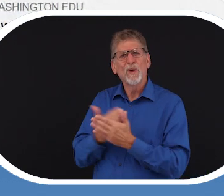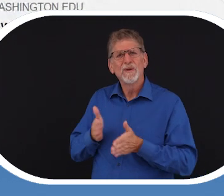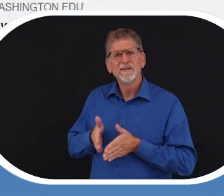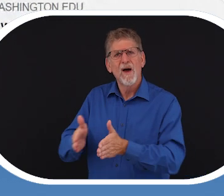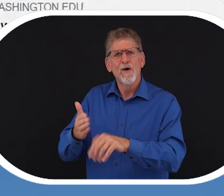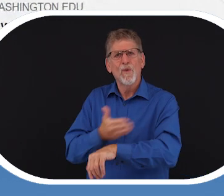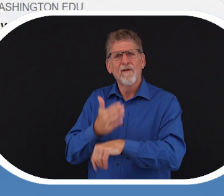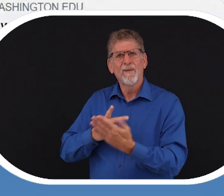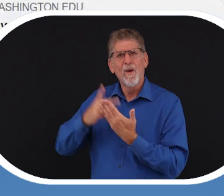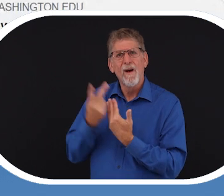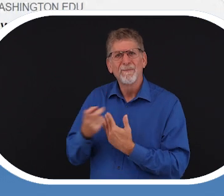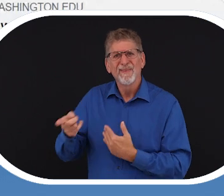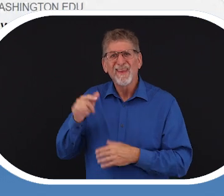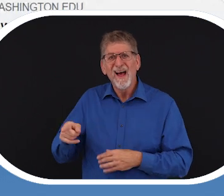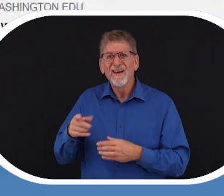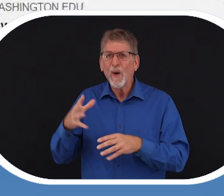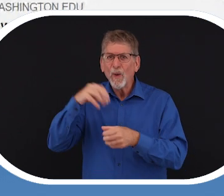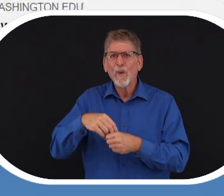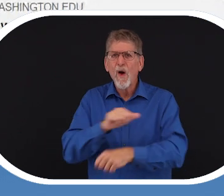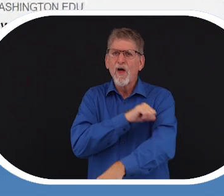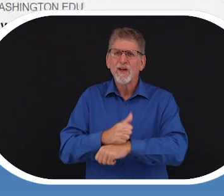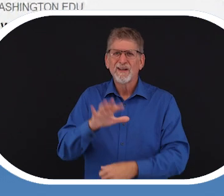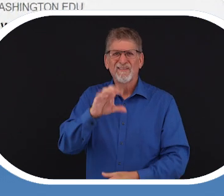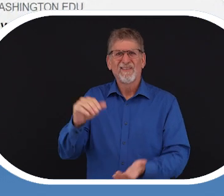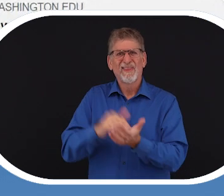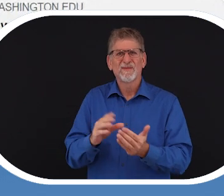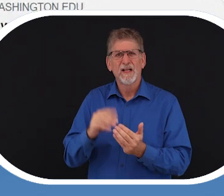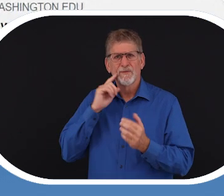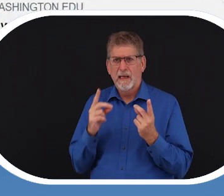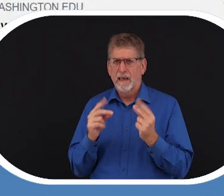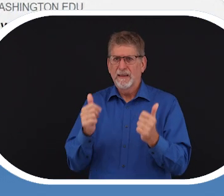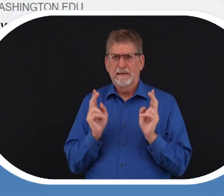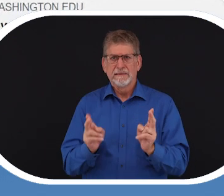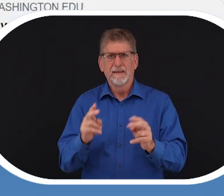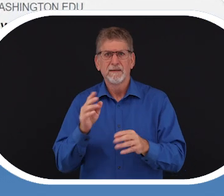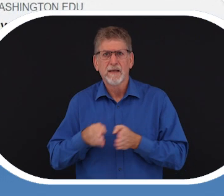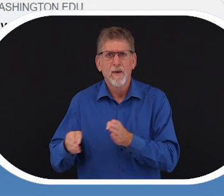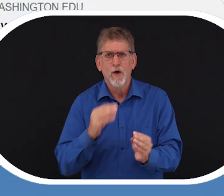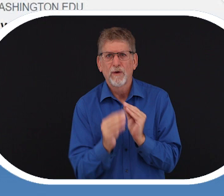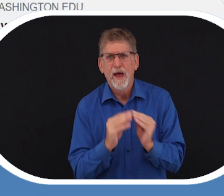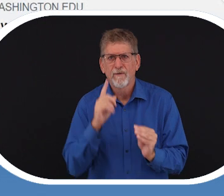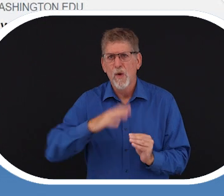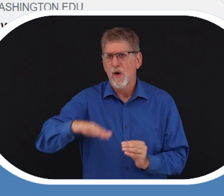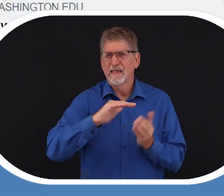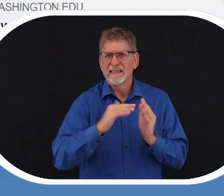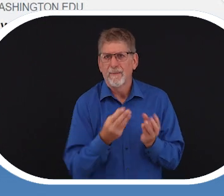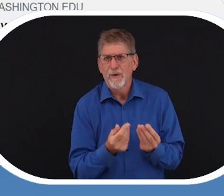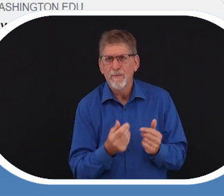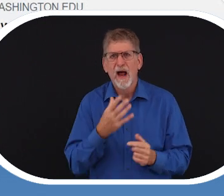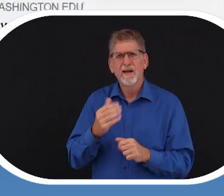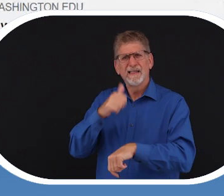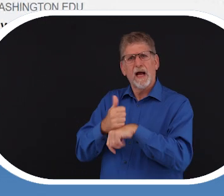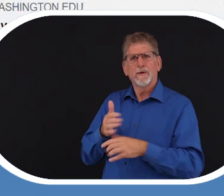the authorization of $50,000 for immediate sidewalk repairs on city property, and established a sidewalk accessibility grant program to help